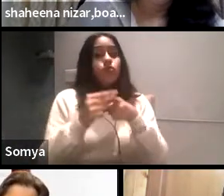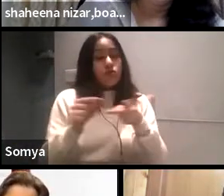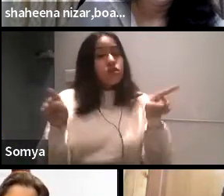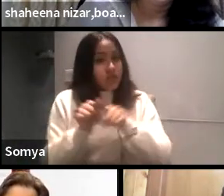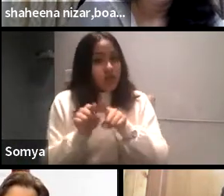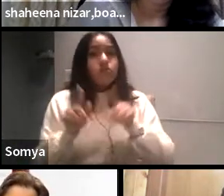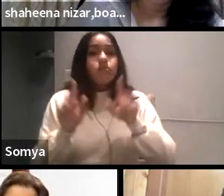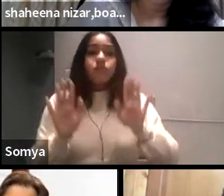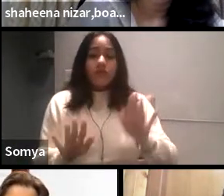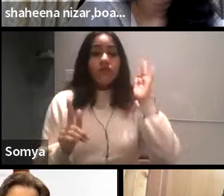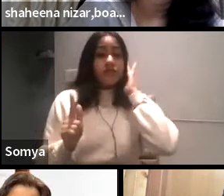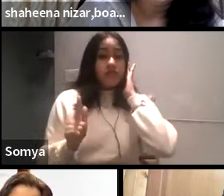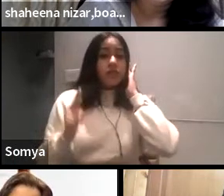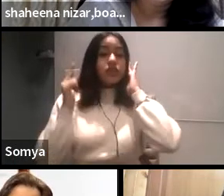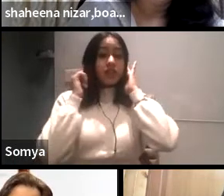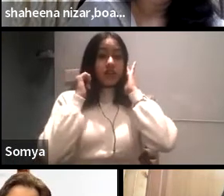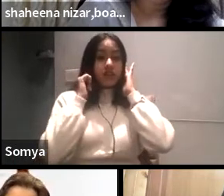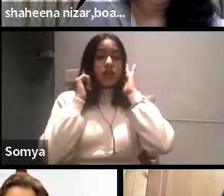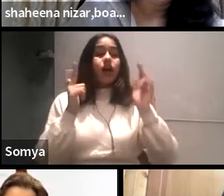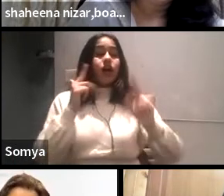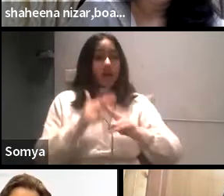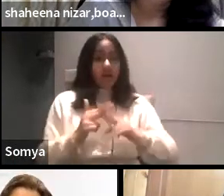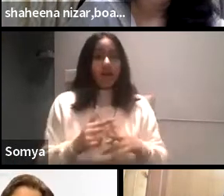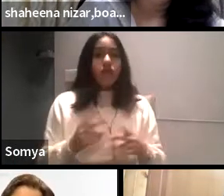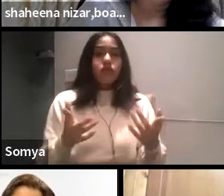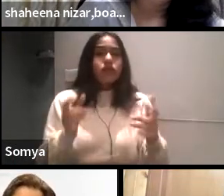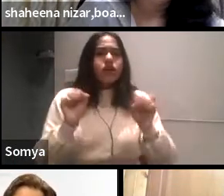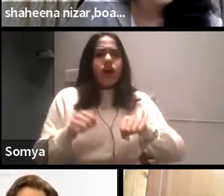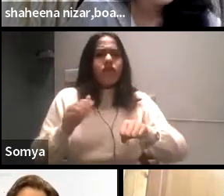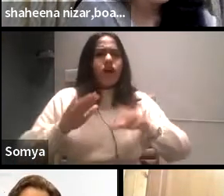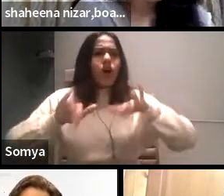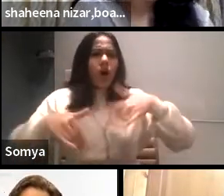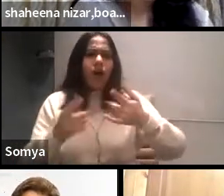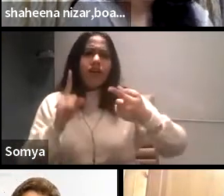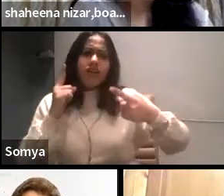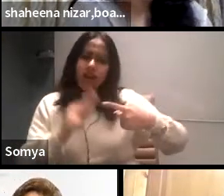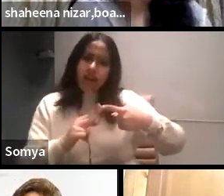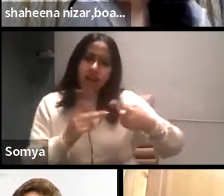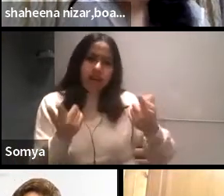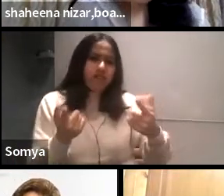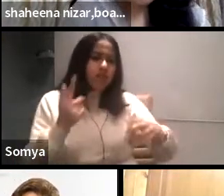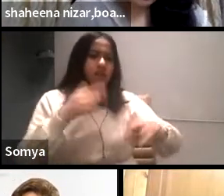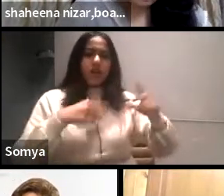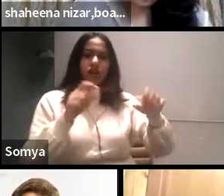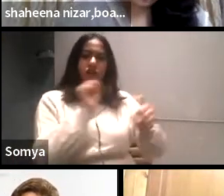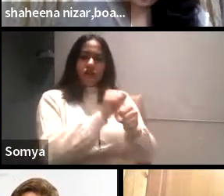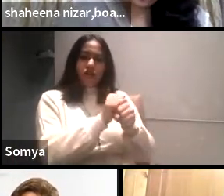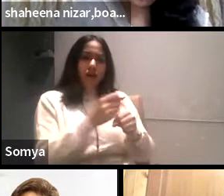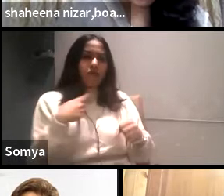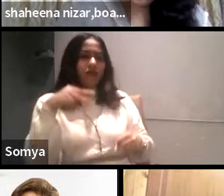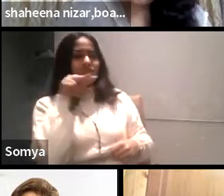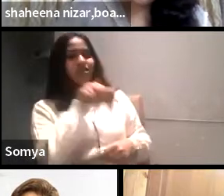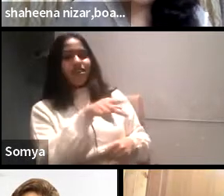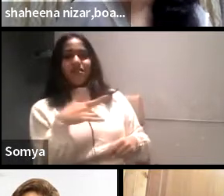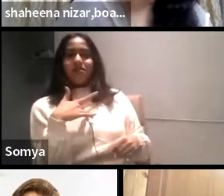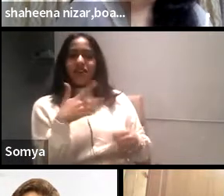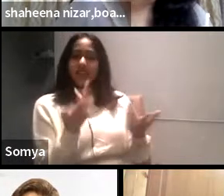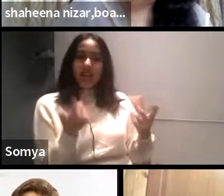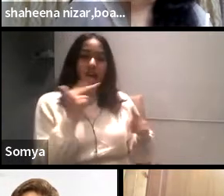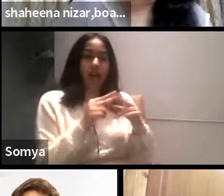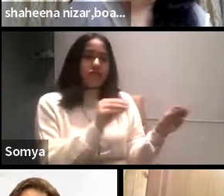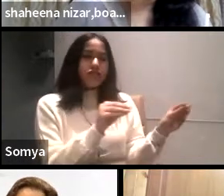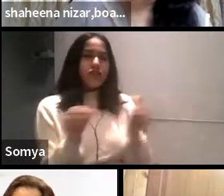of businesses were really afraid to, because, you know, that whole thing about being able to see people in the workplace. And overnight that